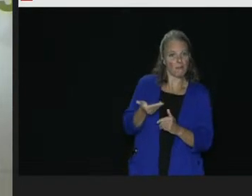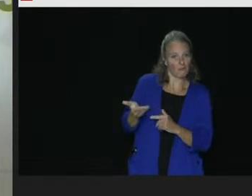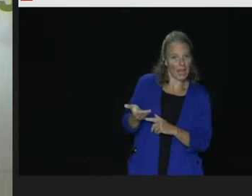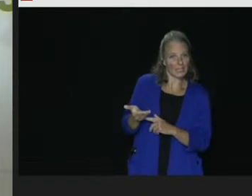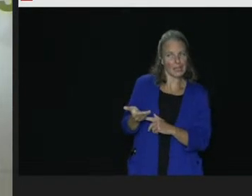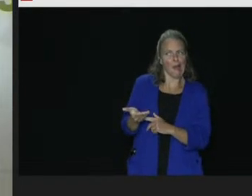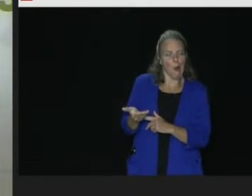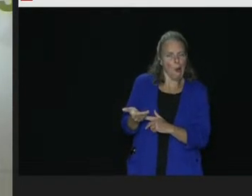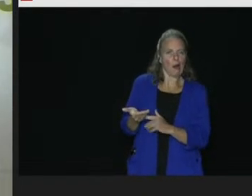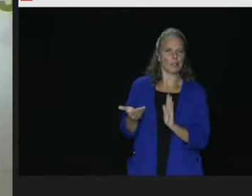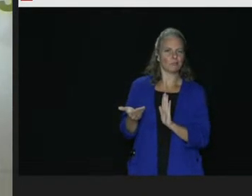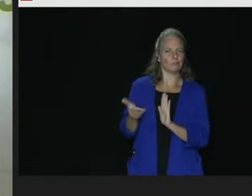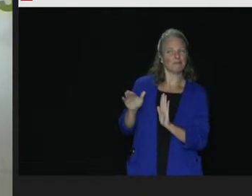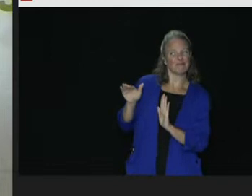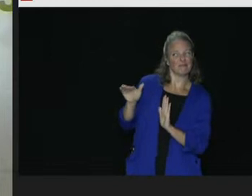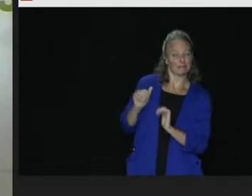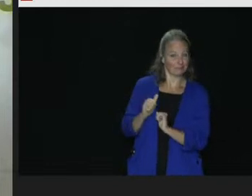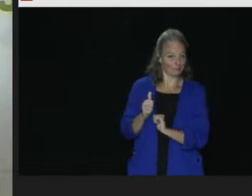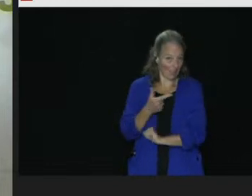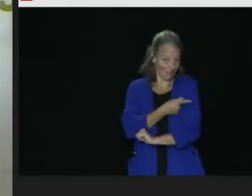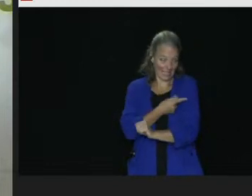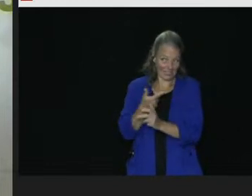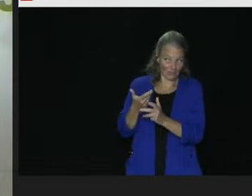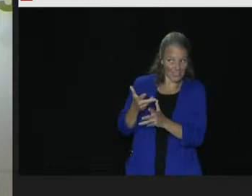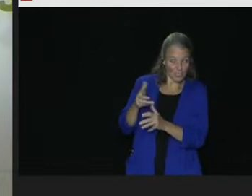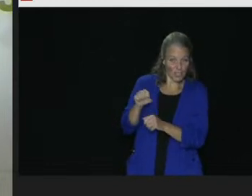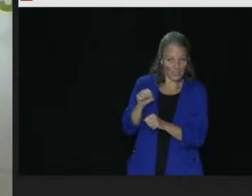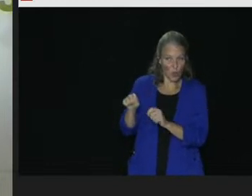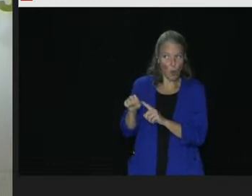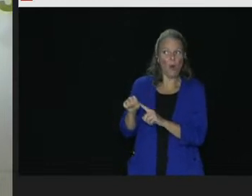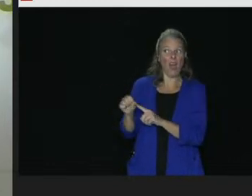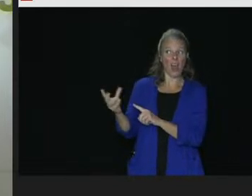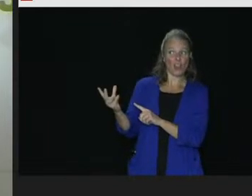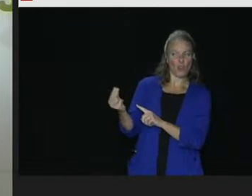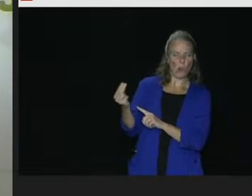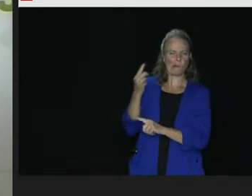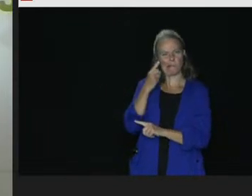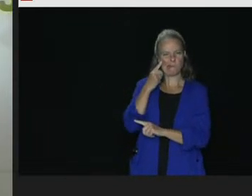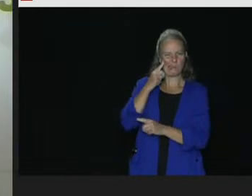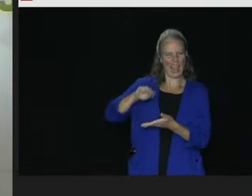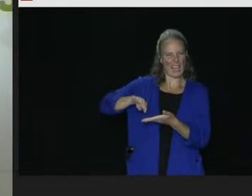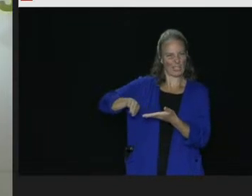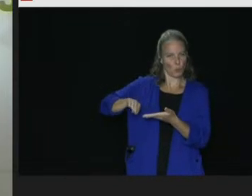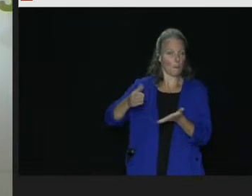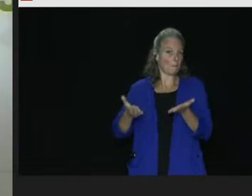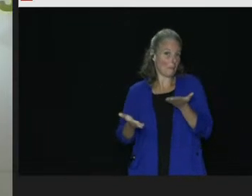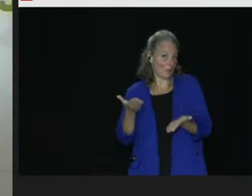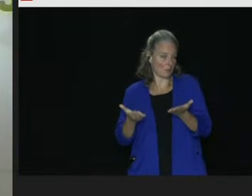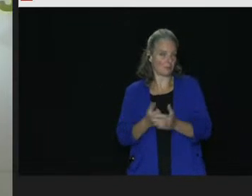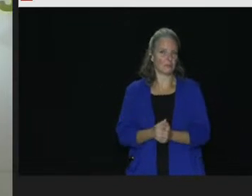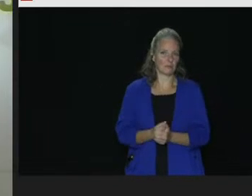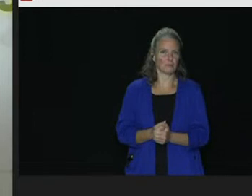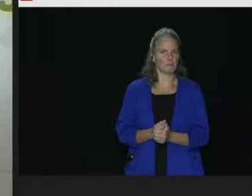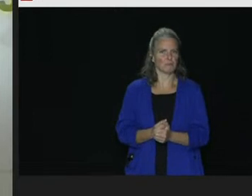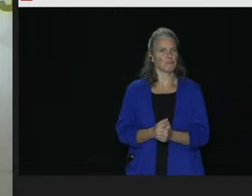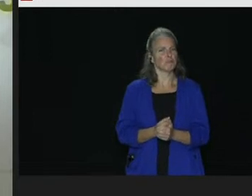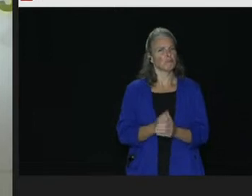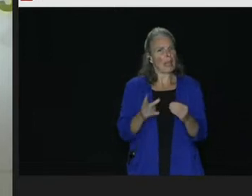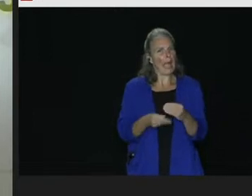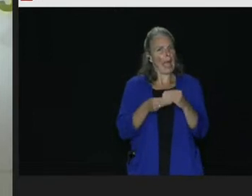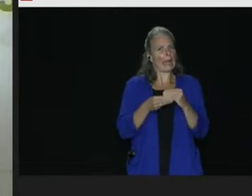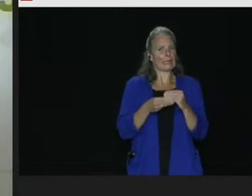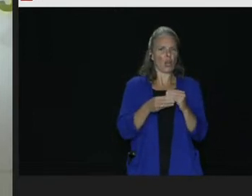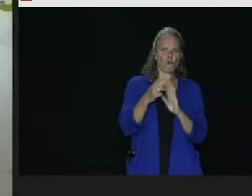try and ask them whether they've been vaccinated or not, and take that into account. And put down some basic measures, such